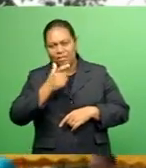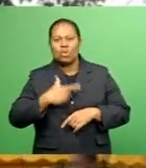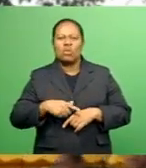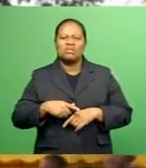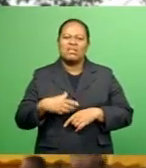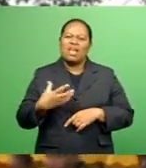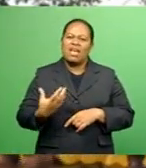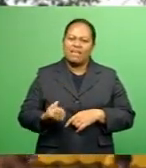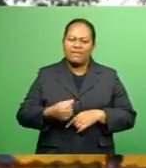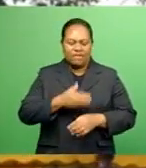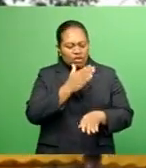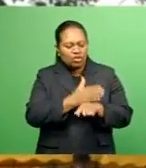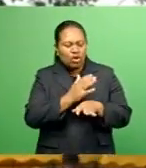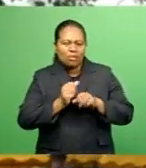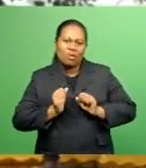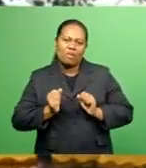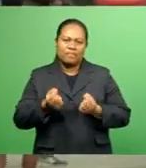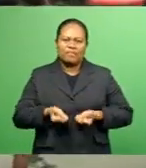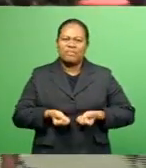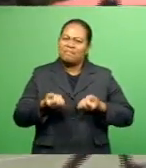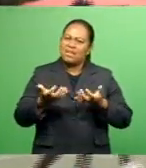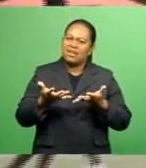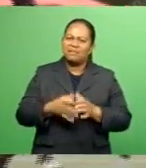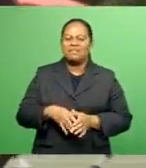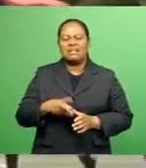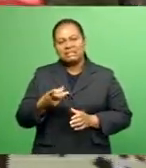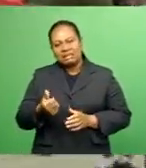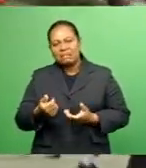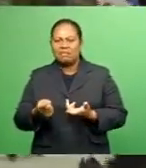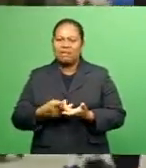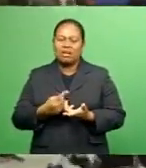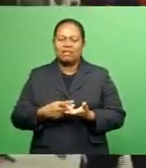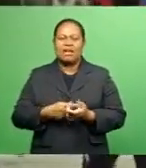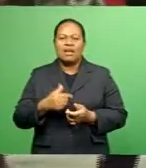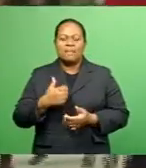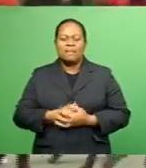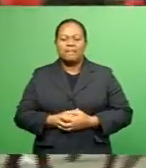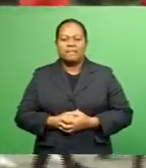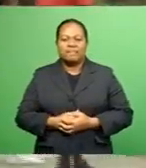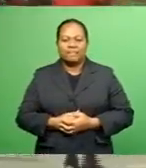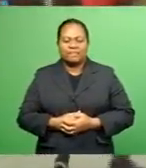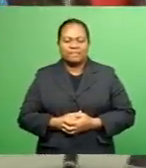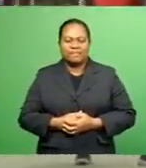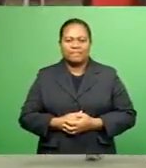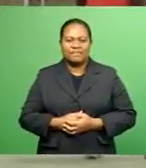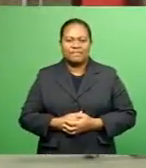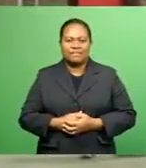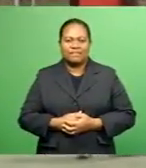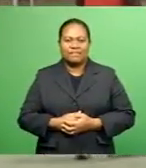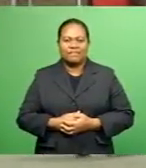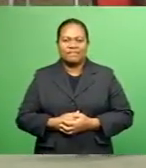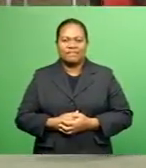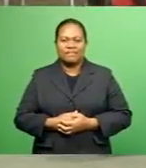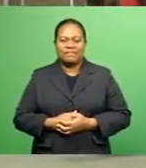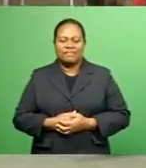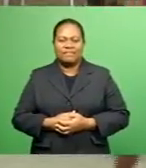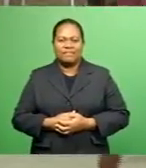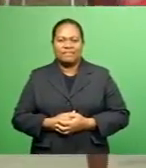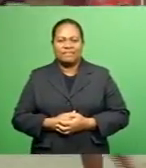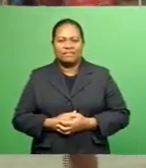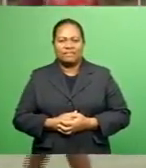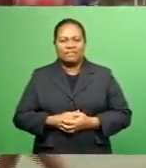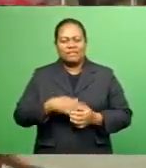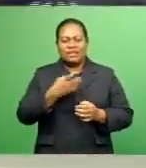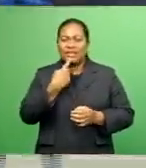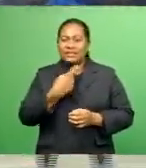commitments. Now there is only 2 veterans that is left club from when the club was formed 20 years ago. Veteran player